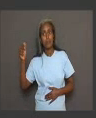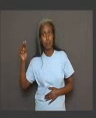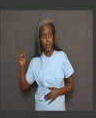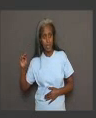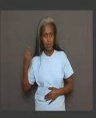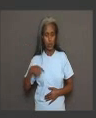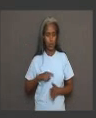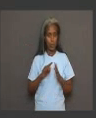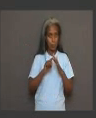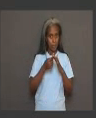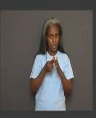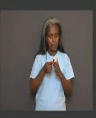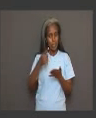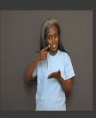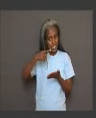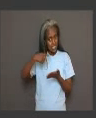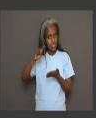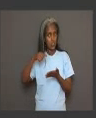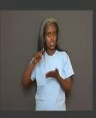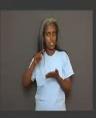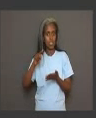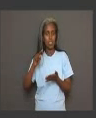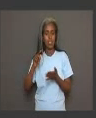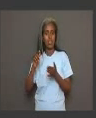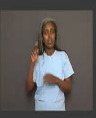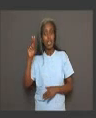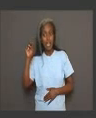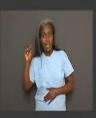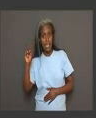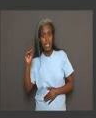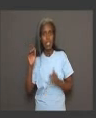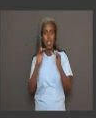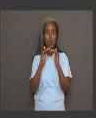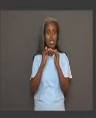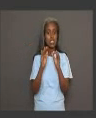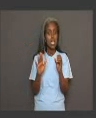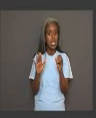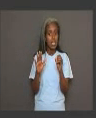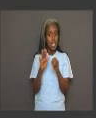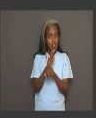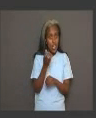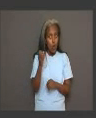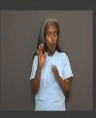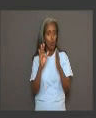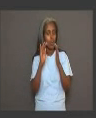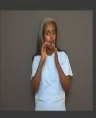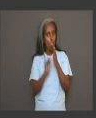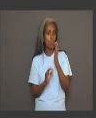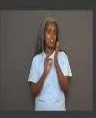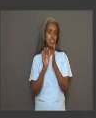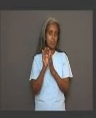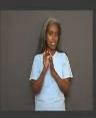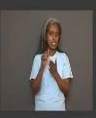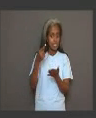will begin by checking whether n is even or odd. In